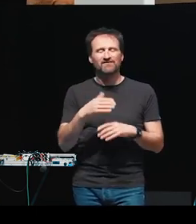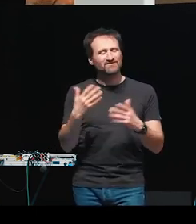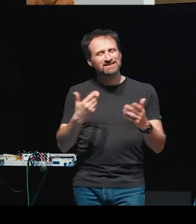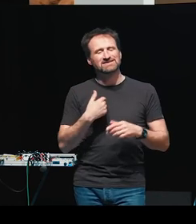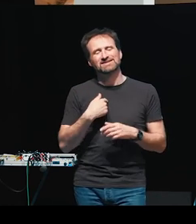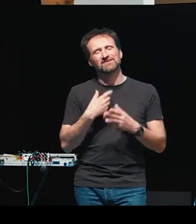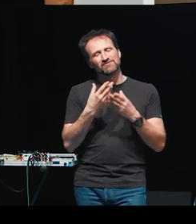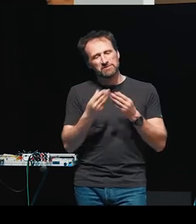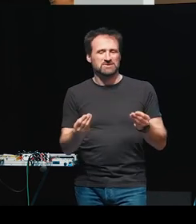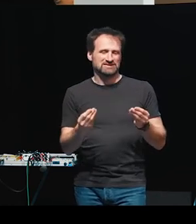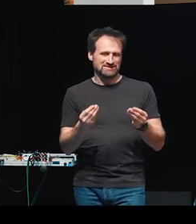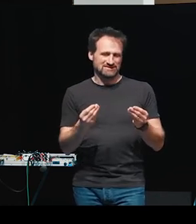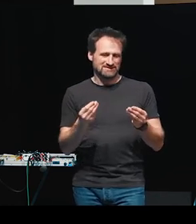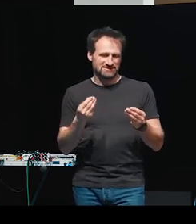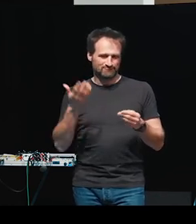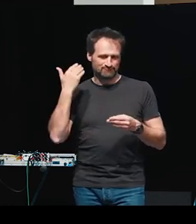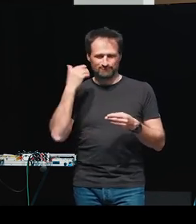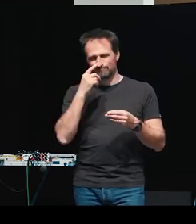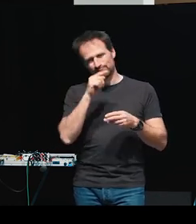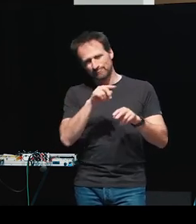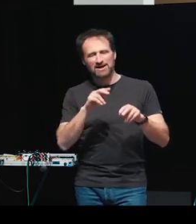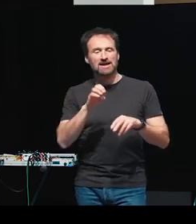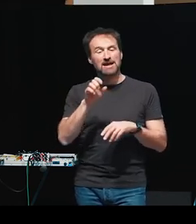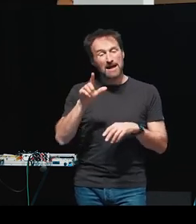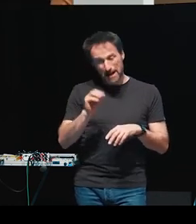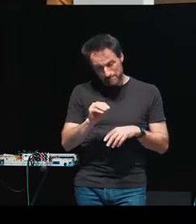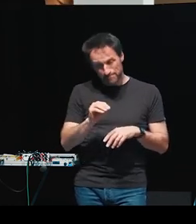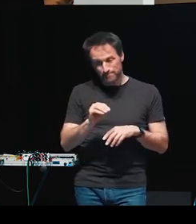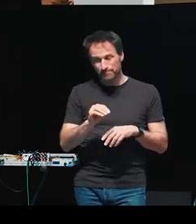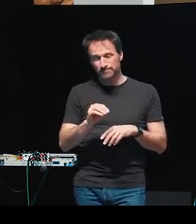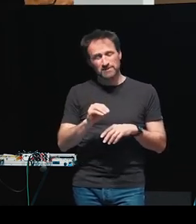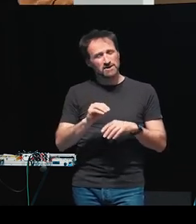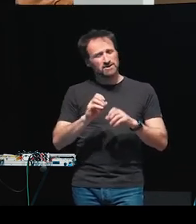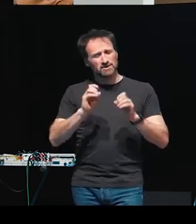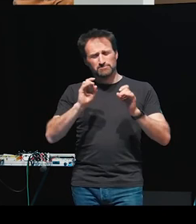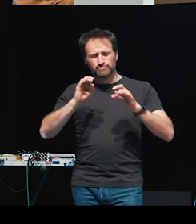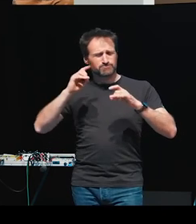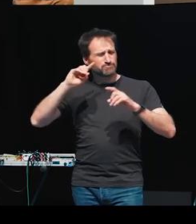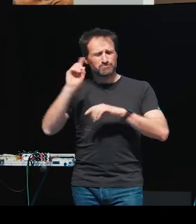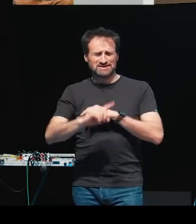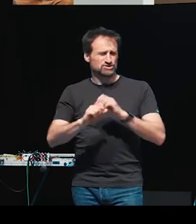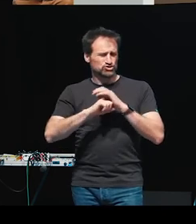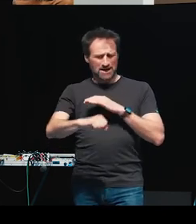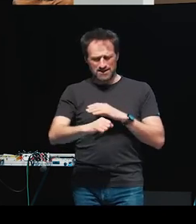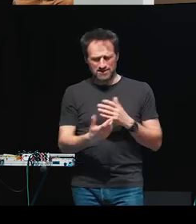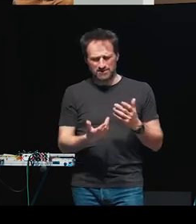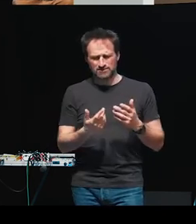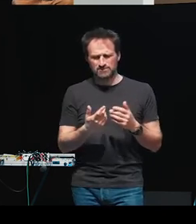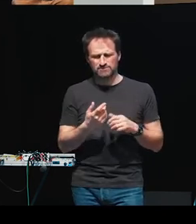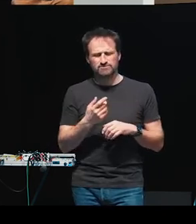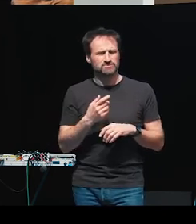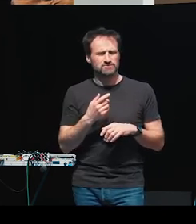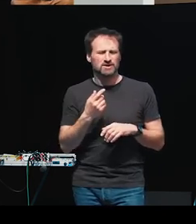I missed, which is that Elm is lightning fast. This is kind of outdated,